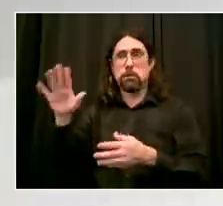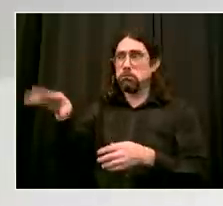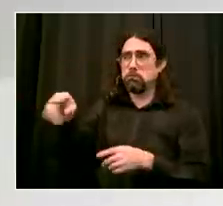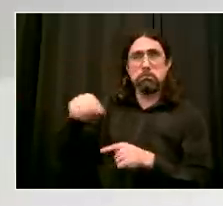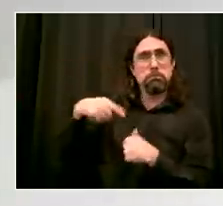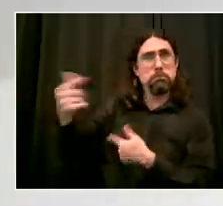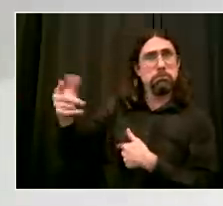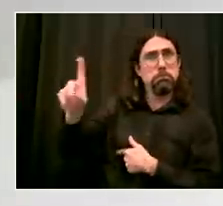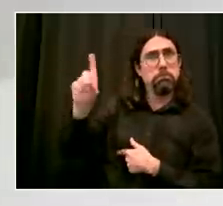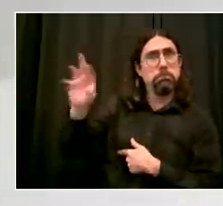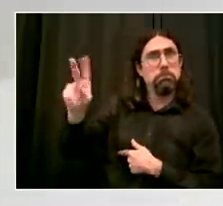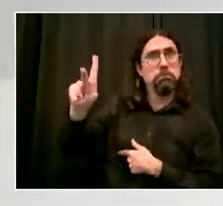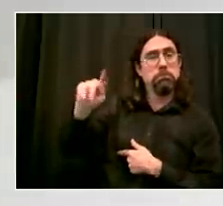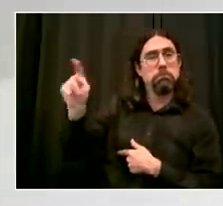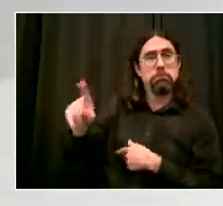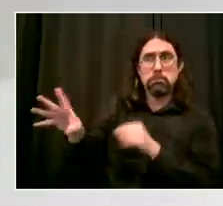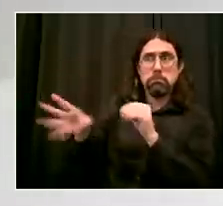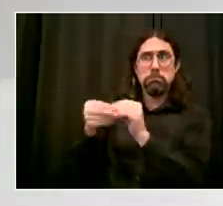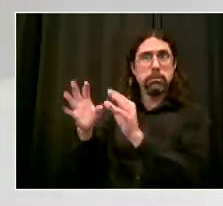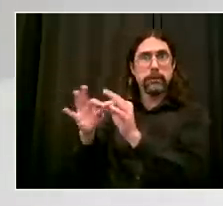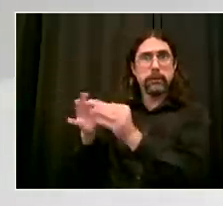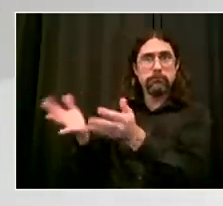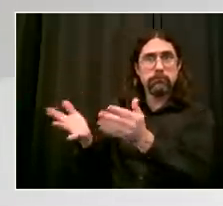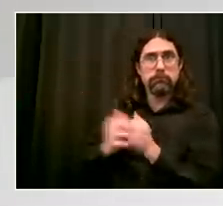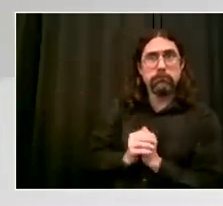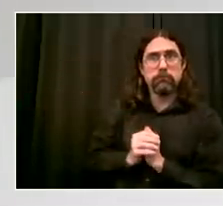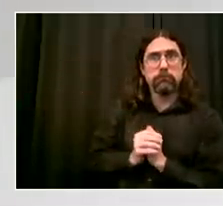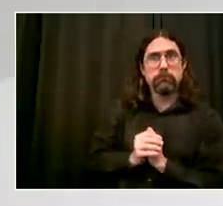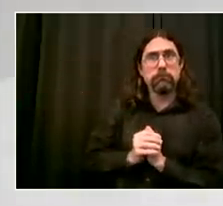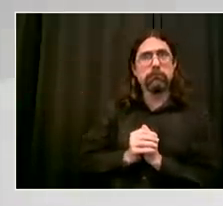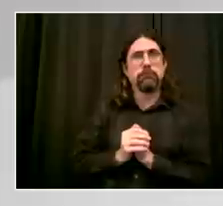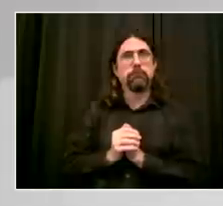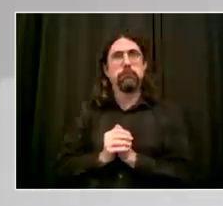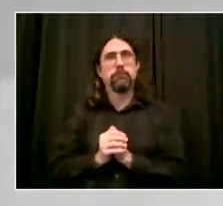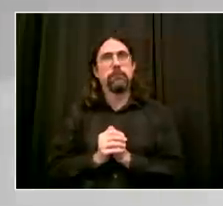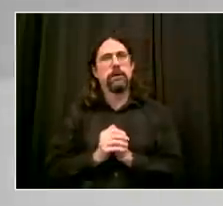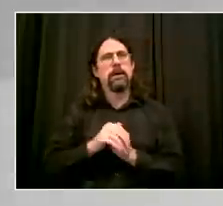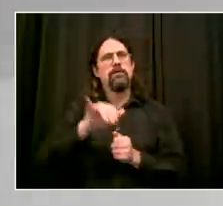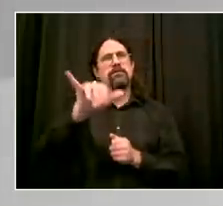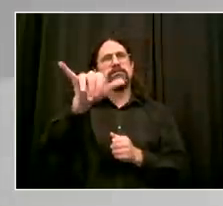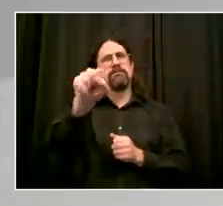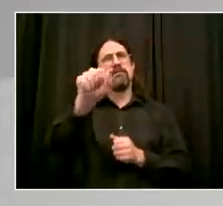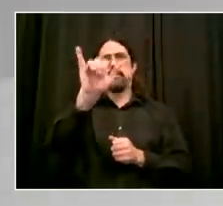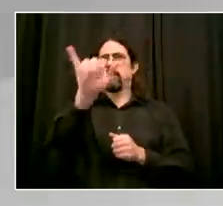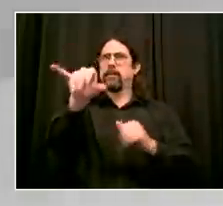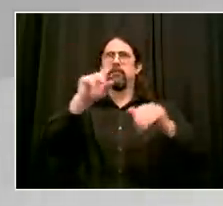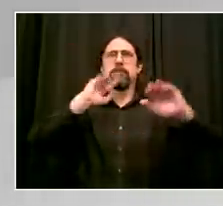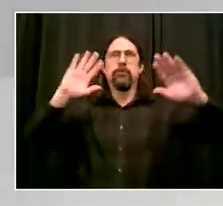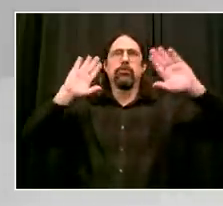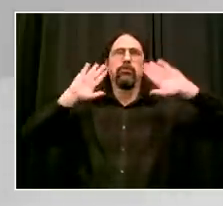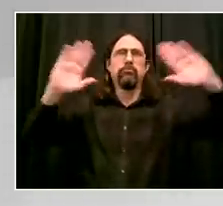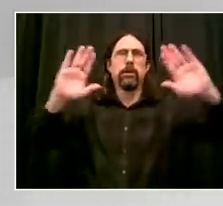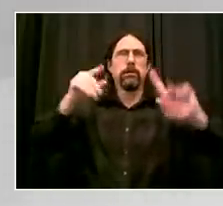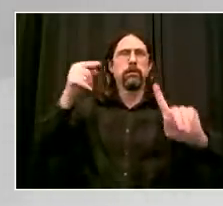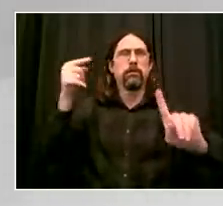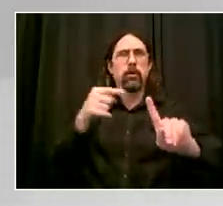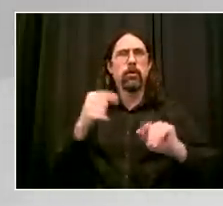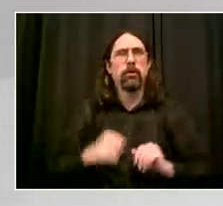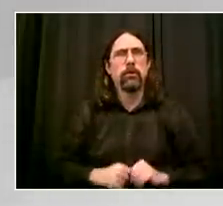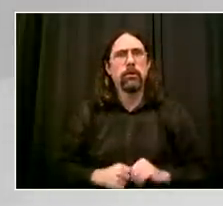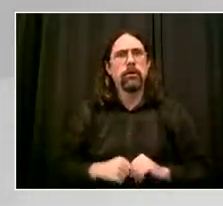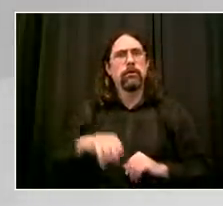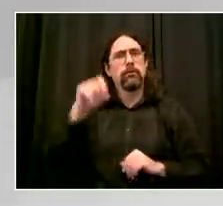are stronger when we work together, when we level set across all of the hospital systems. And that's very much the plan